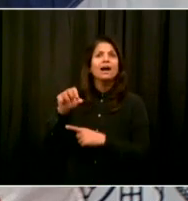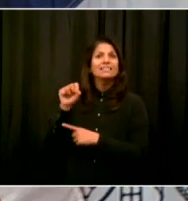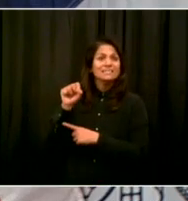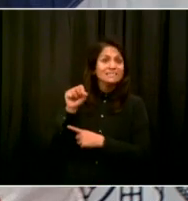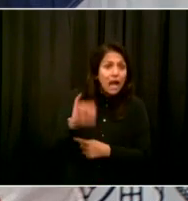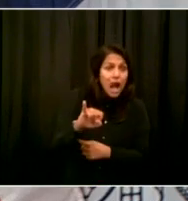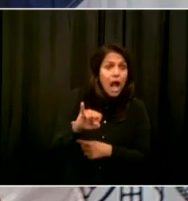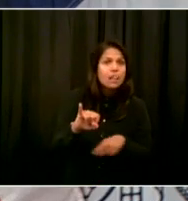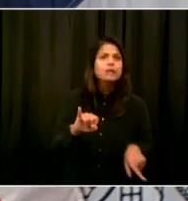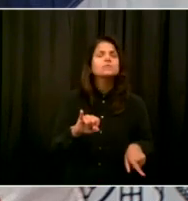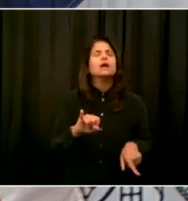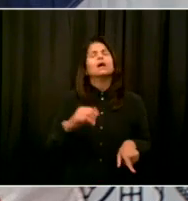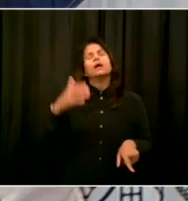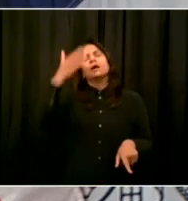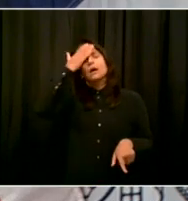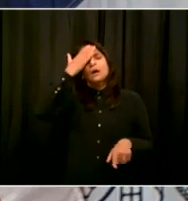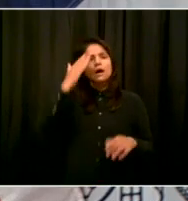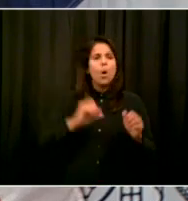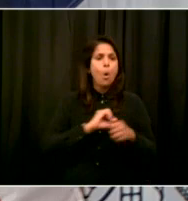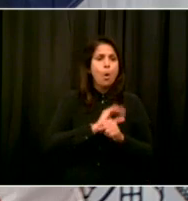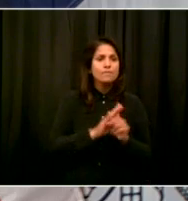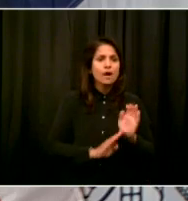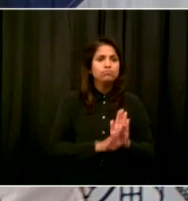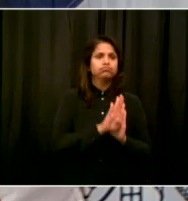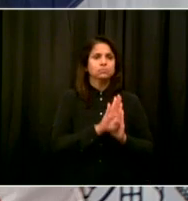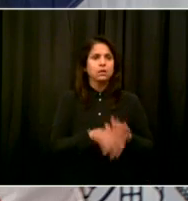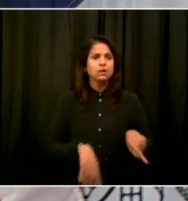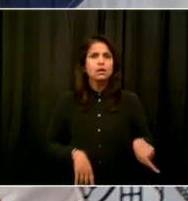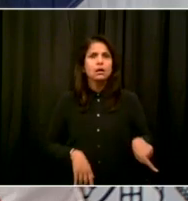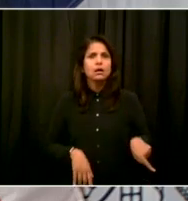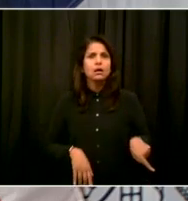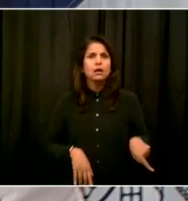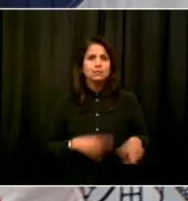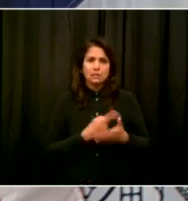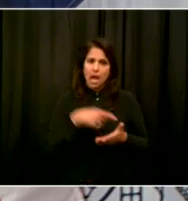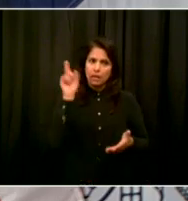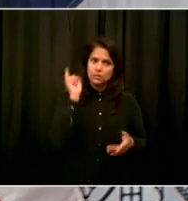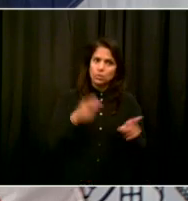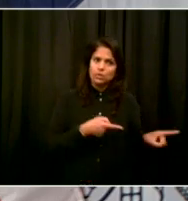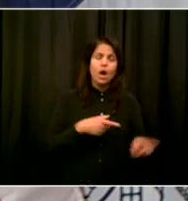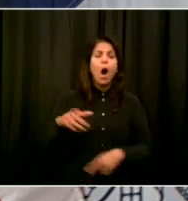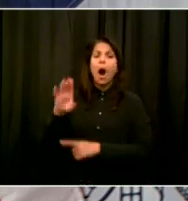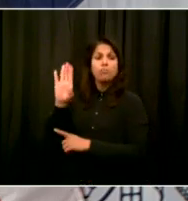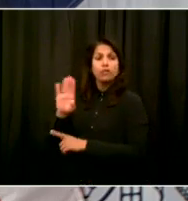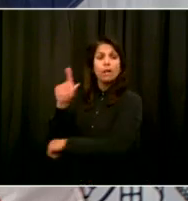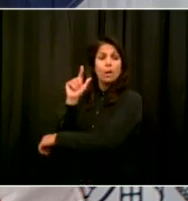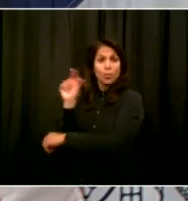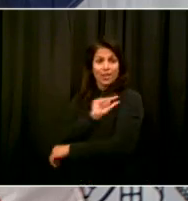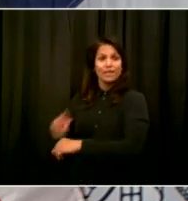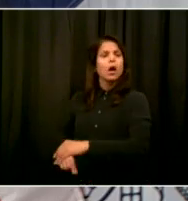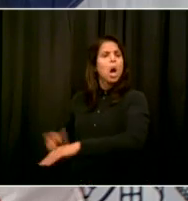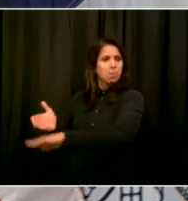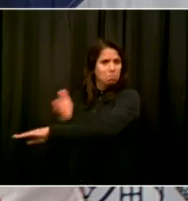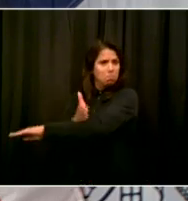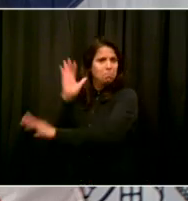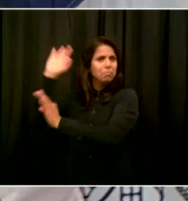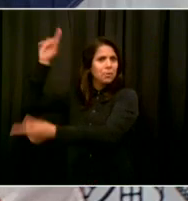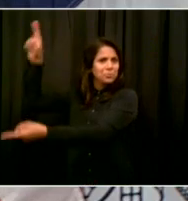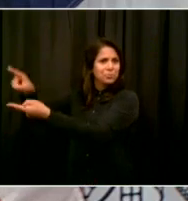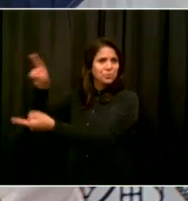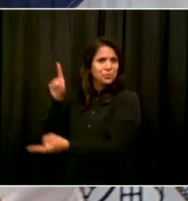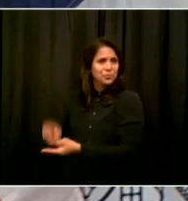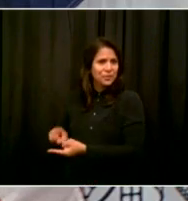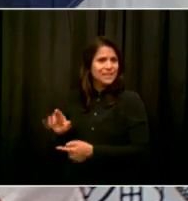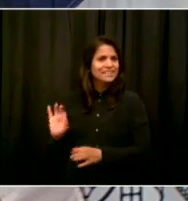protect the people of Staten Island and to stop this second wave. We're going to see a day of action tomorrow in Staten Island. And this